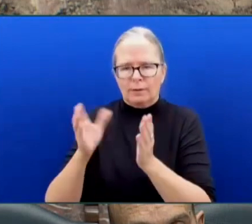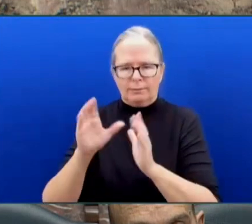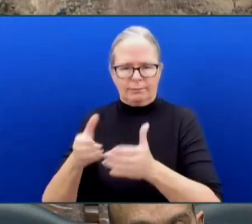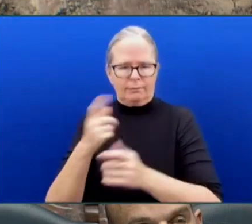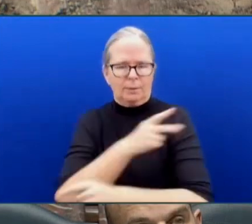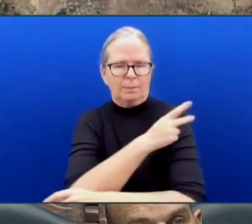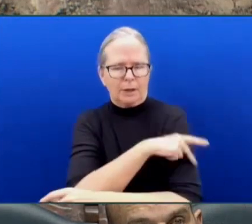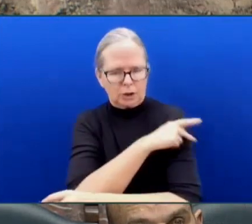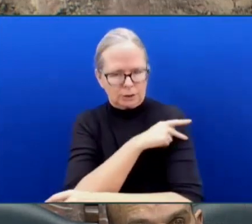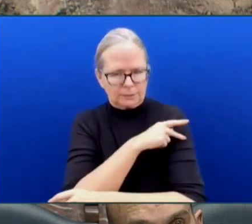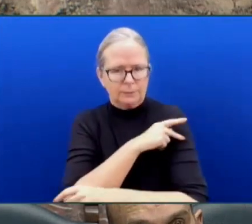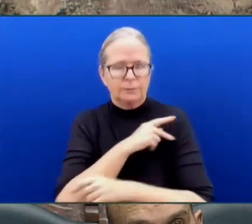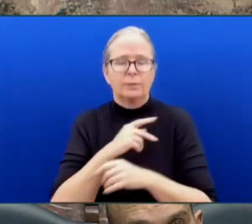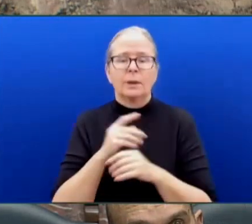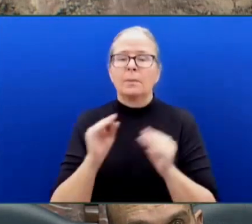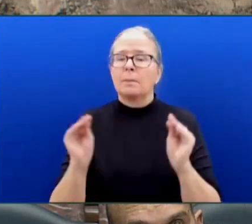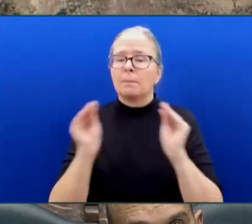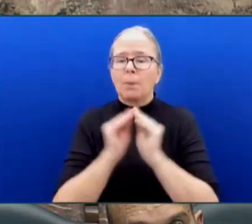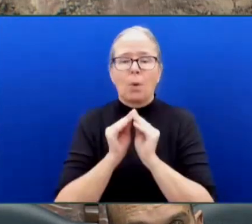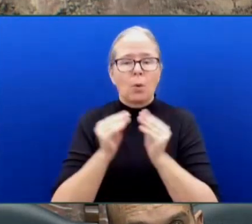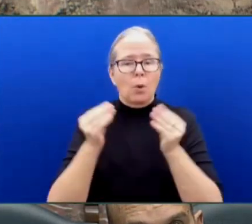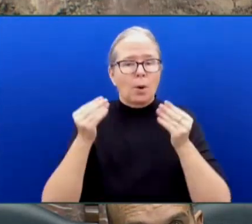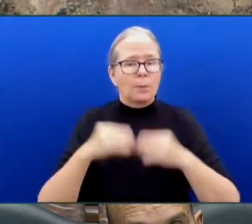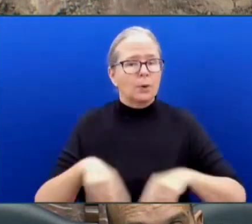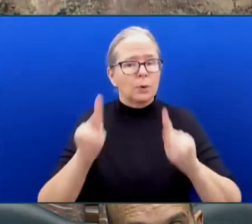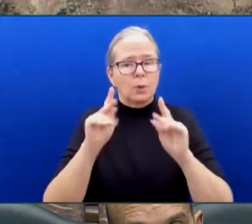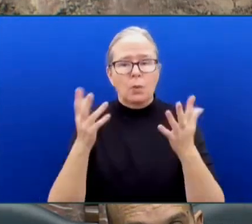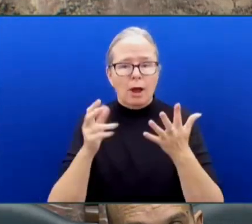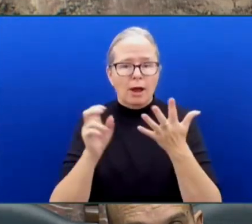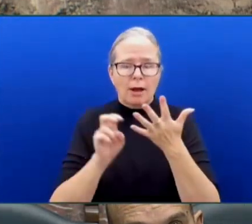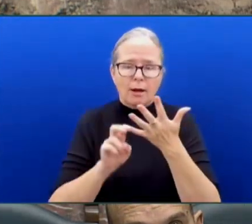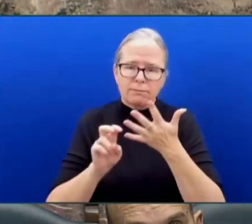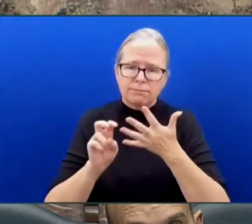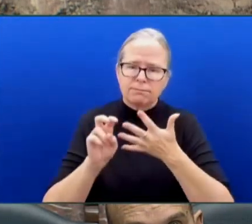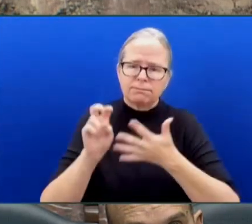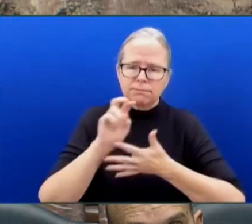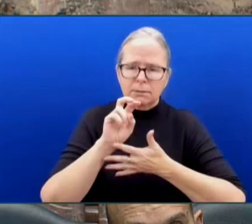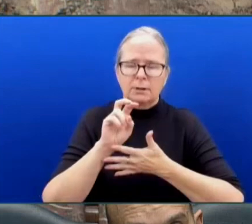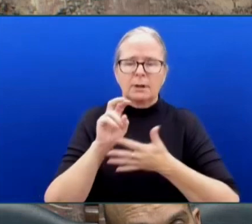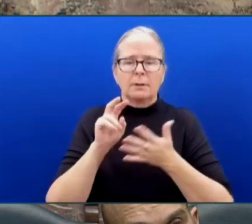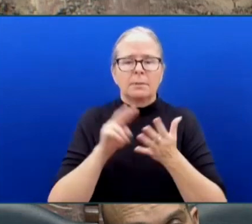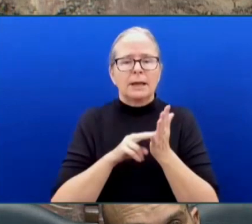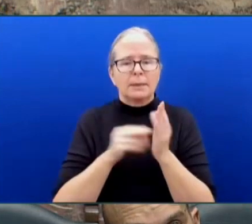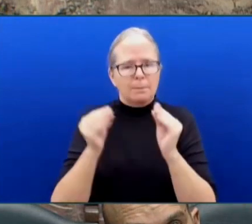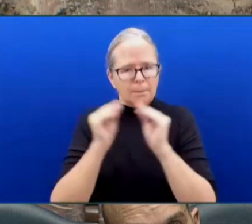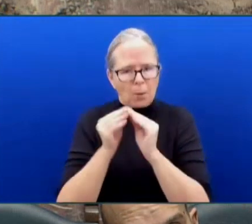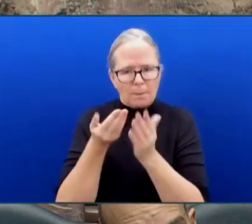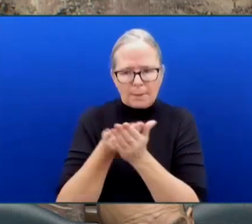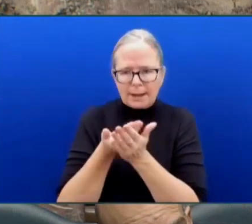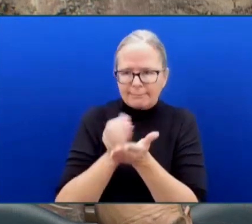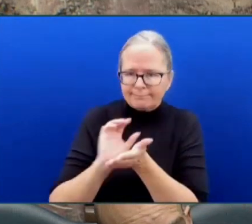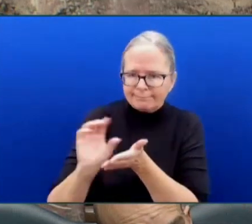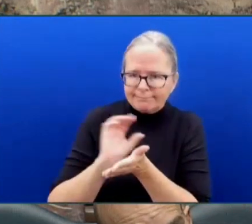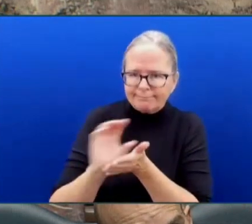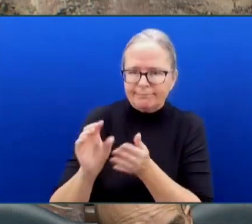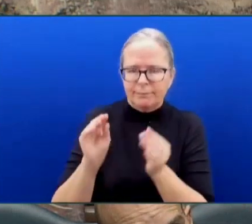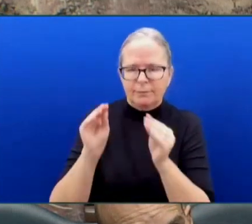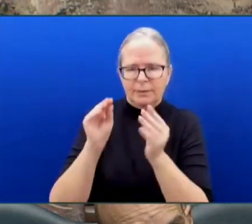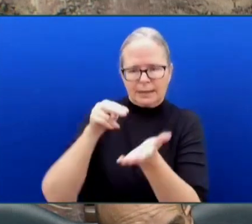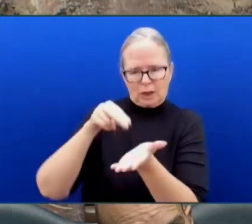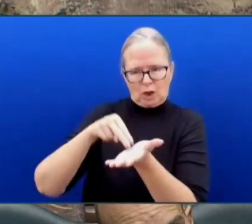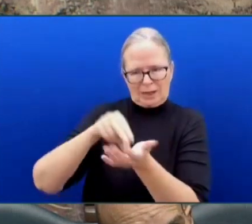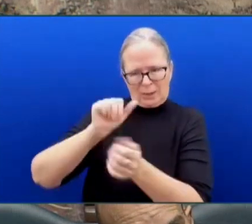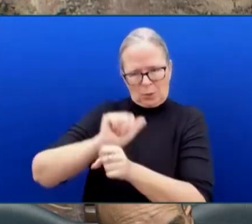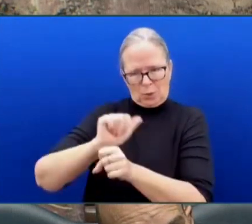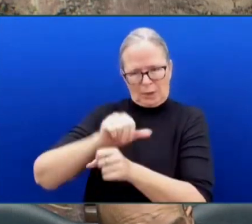nurse communities, more funding and support, $60 million to support nurses in the workplace, Honourable Speaker, to support issues and